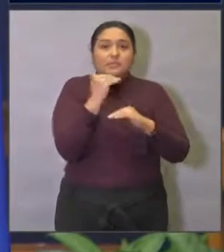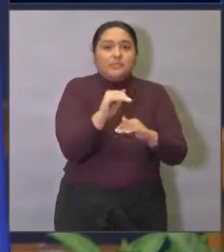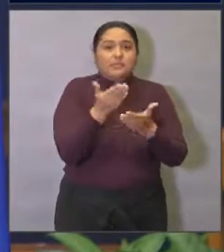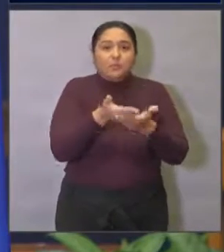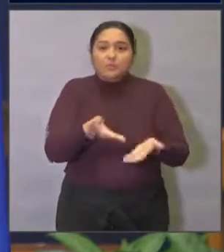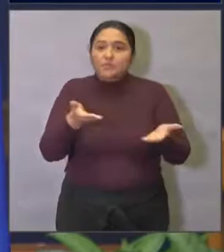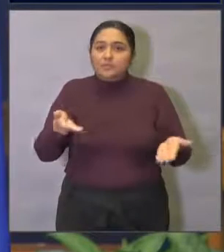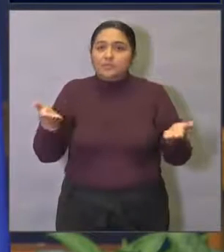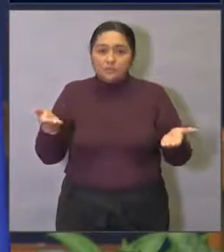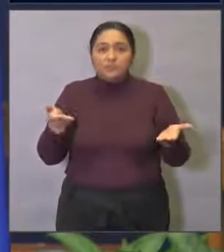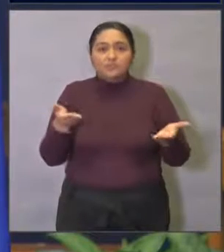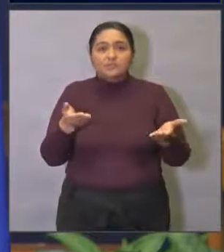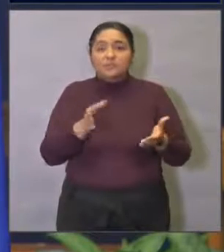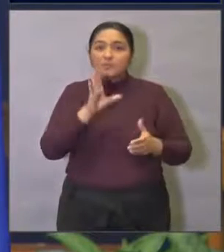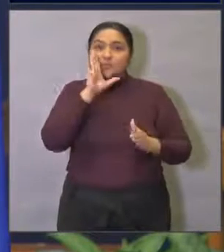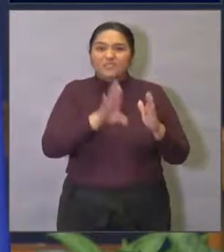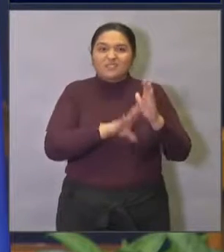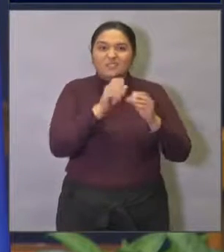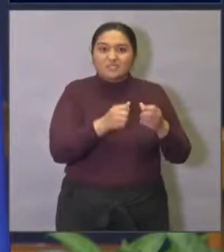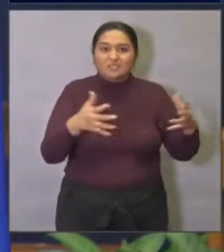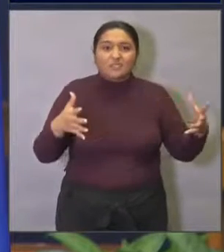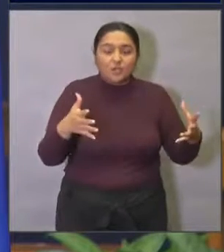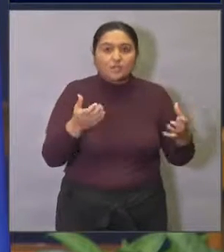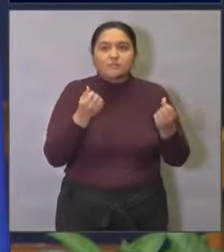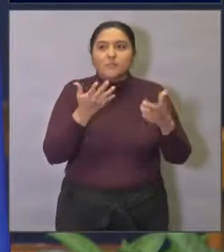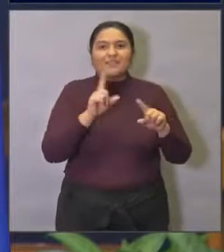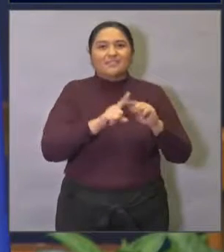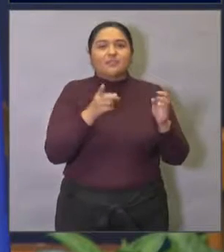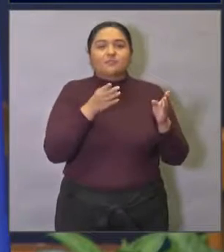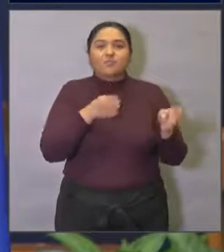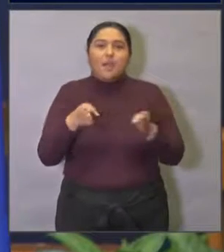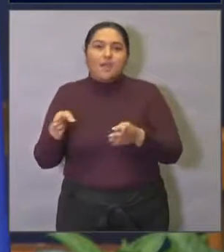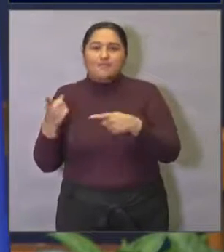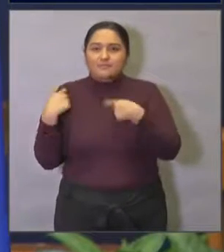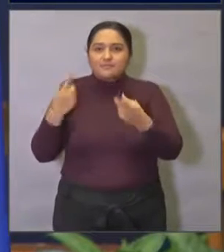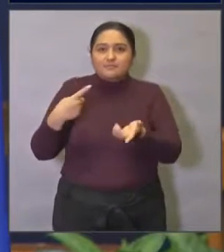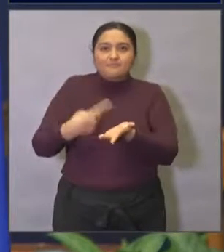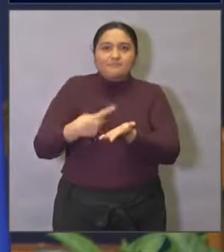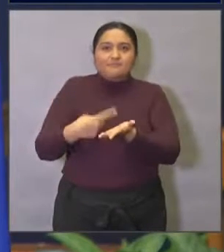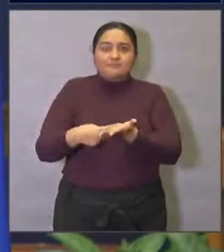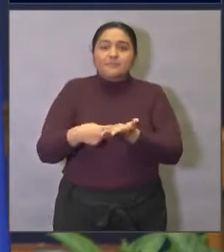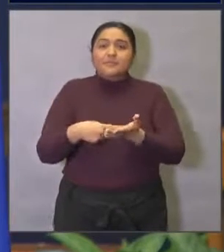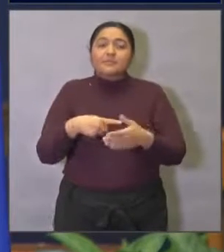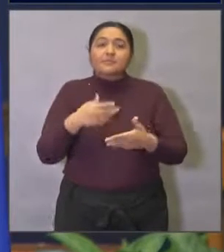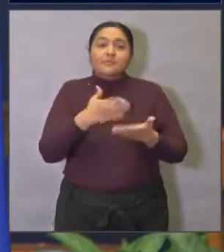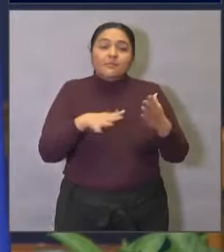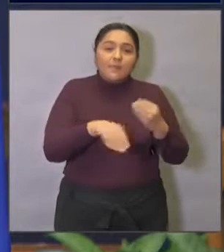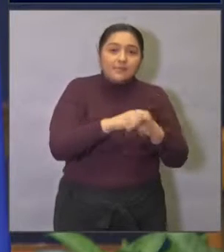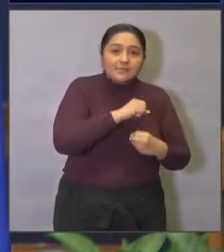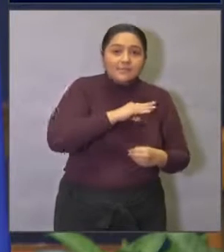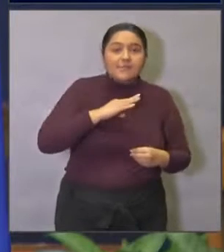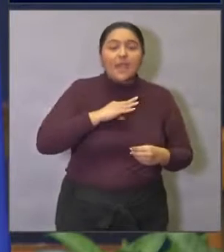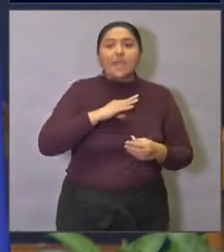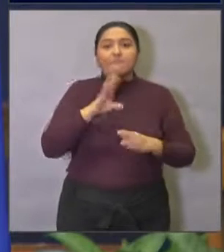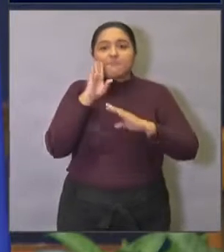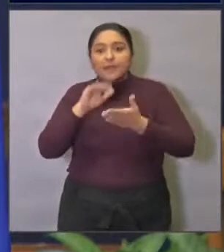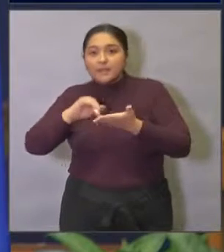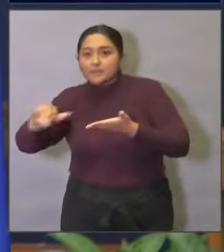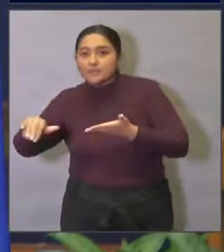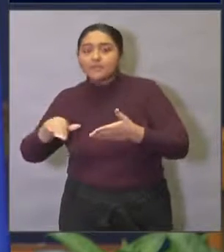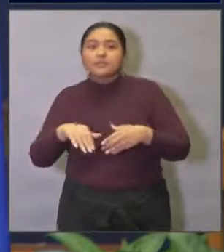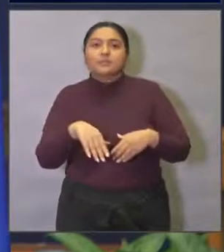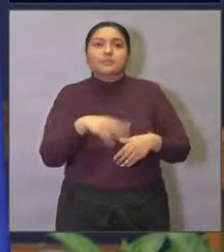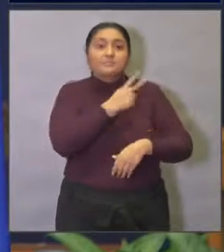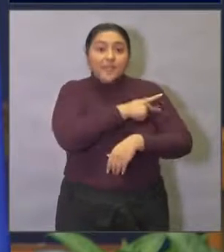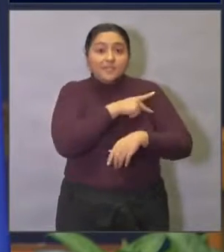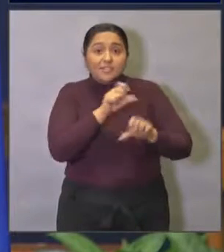in a number of ways, and I've discussed many of them over previous weeks. They add staff, they clear out beds, they discharge patients whenever they